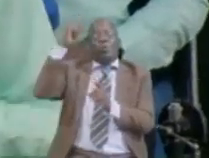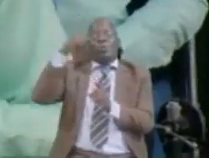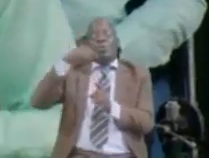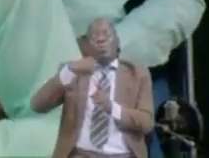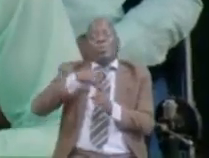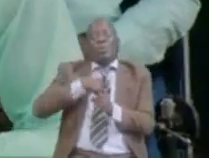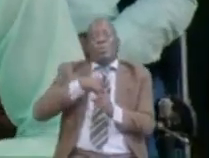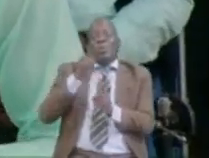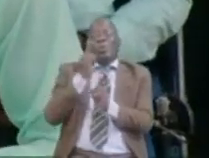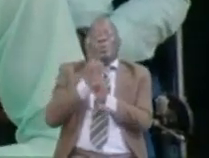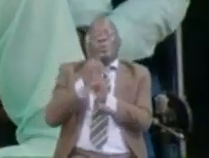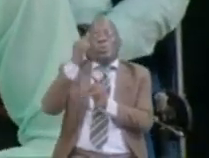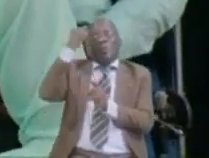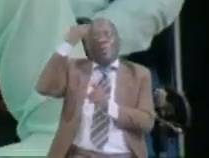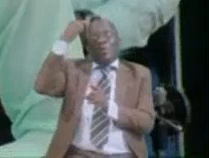Just for me.